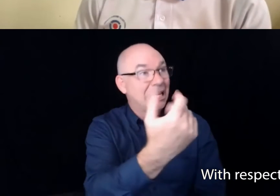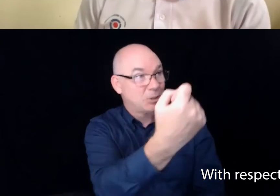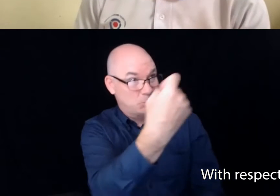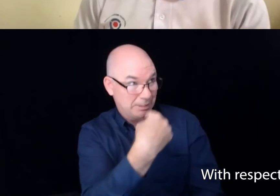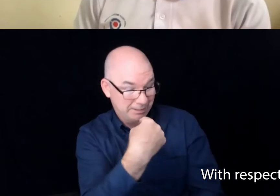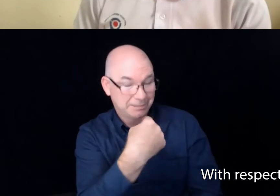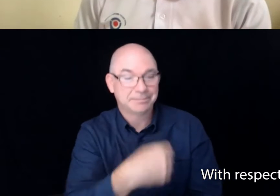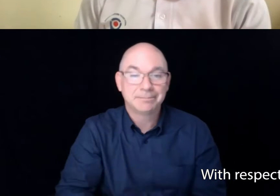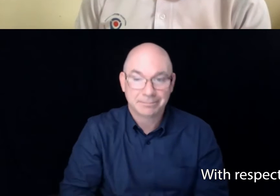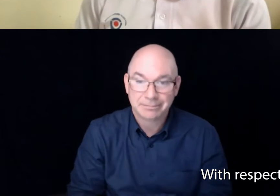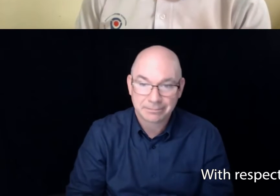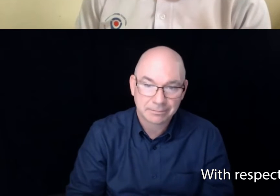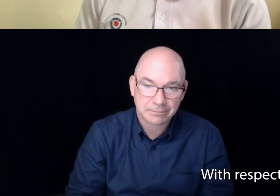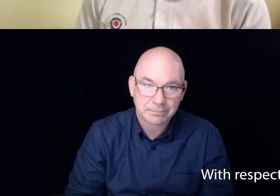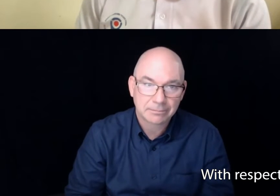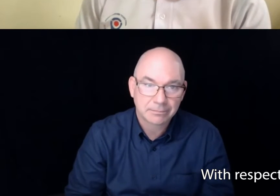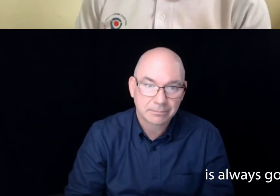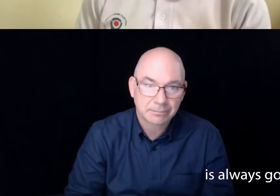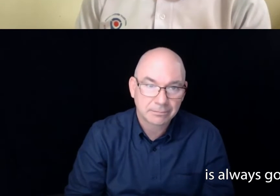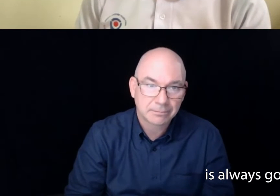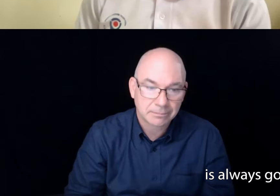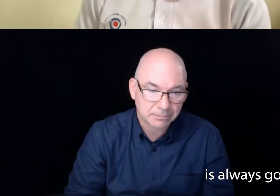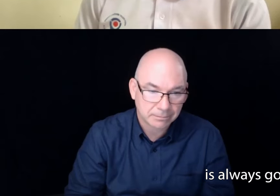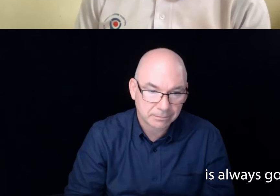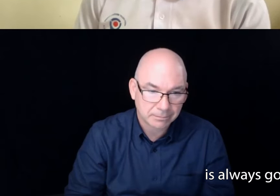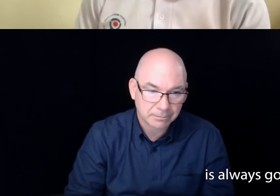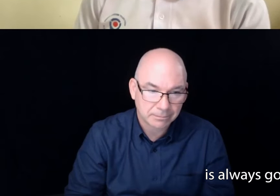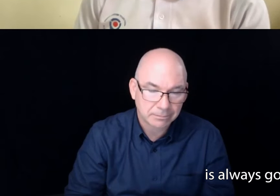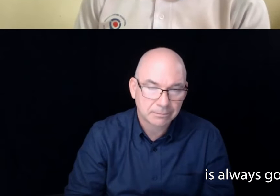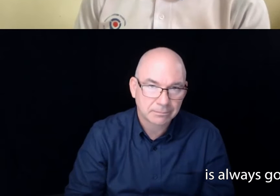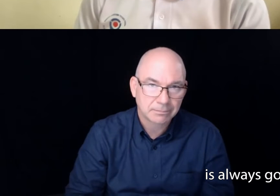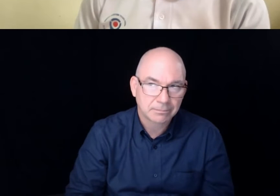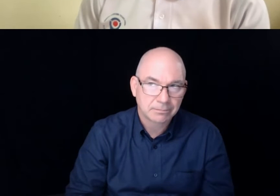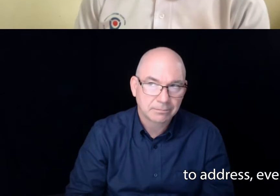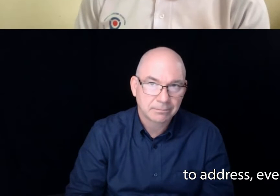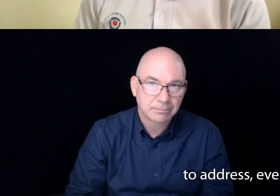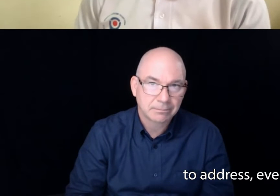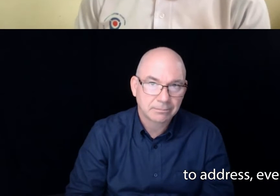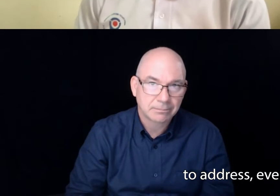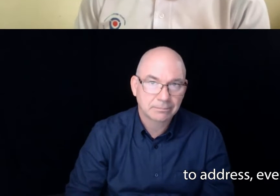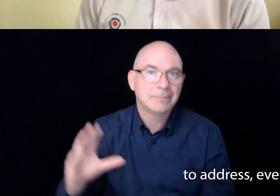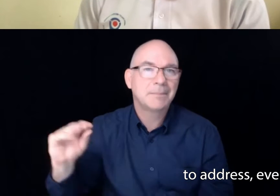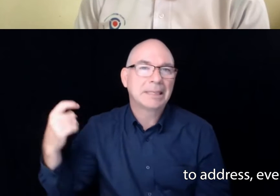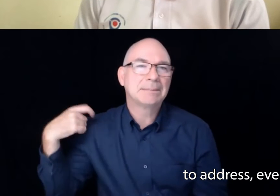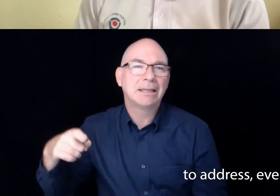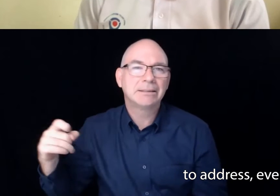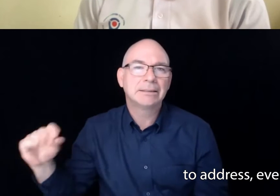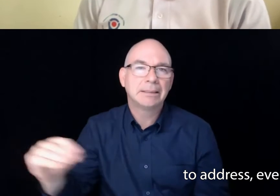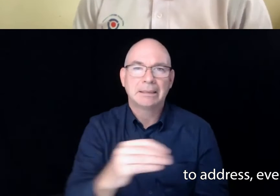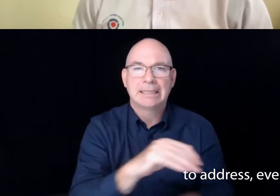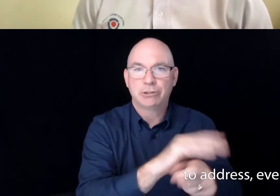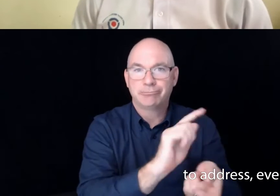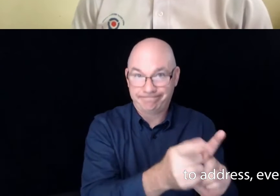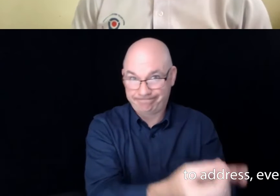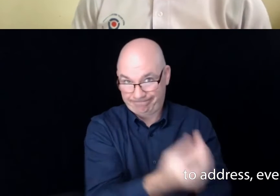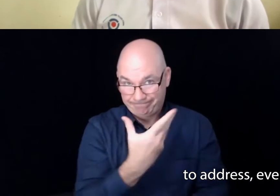Con respecto, yo creo de que el tema de la violencia siempre va a ser un desafío para poderlo abordar, incluso